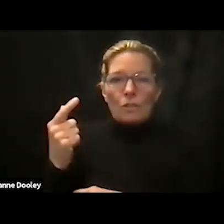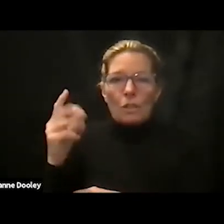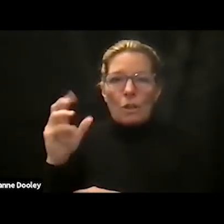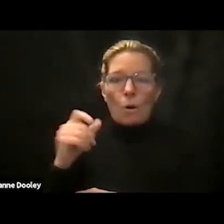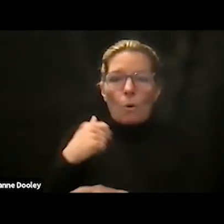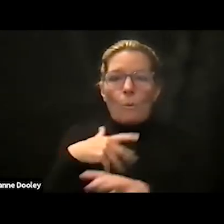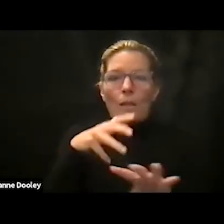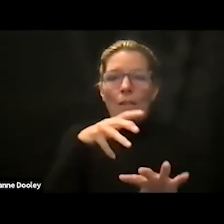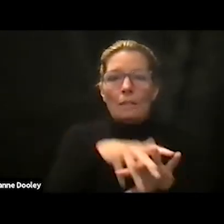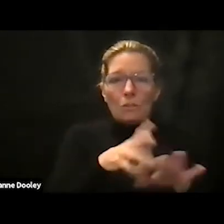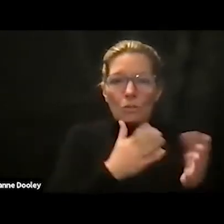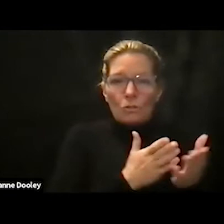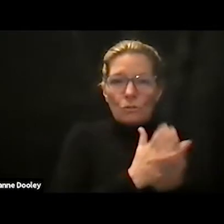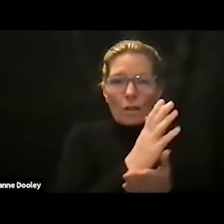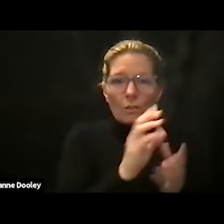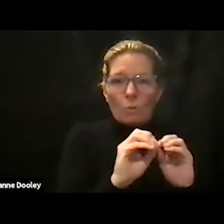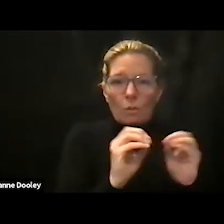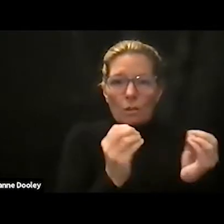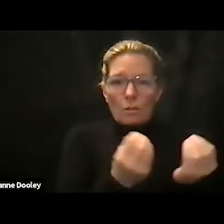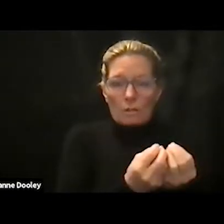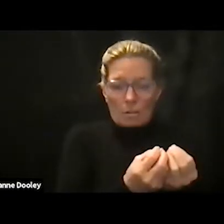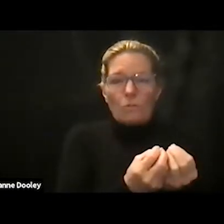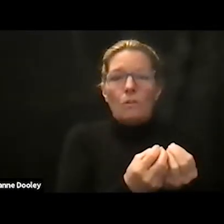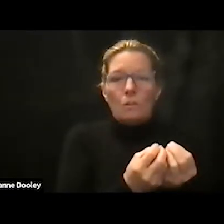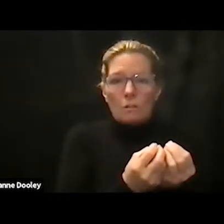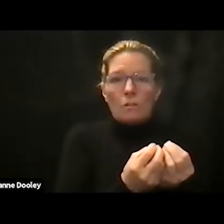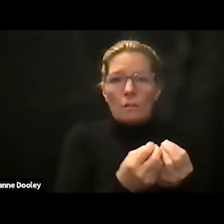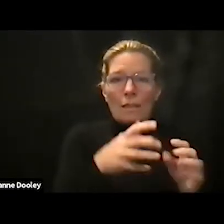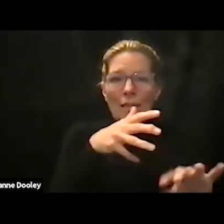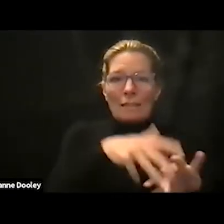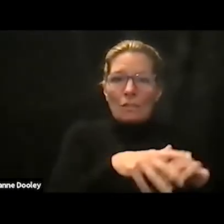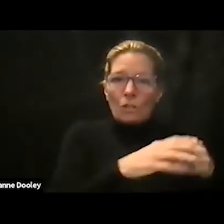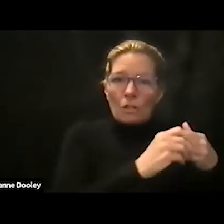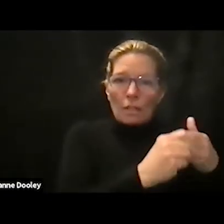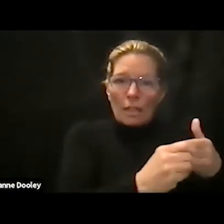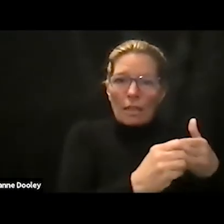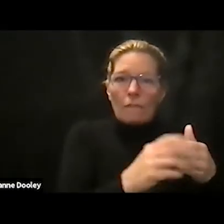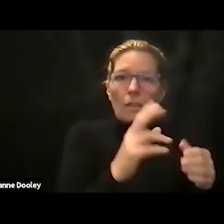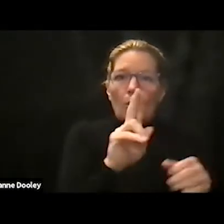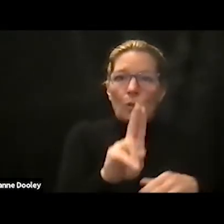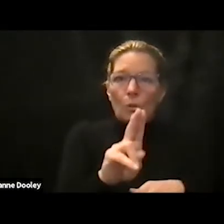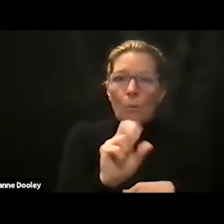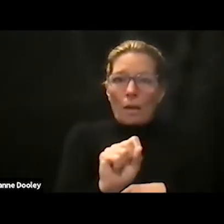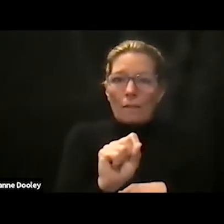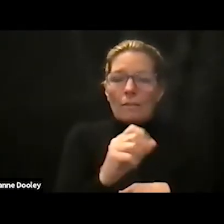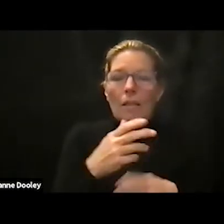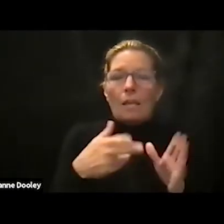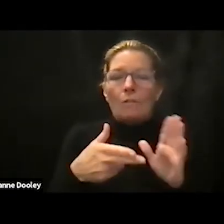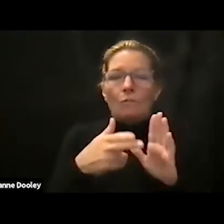rights organization, and Indigenous-led in the U.S. registered nonprofit.